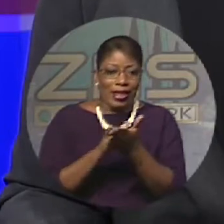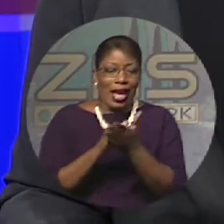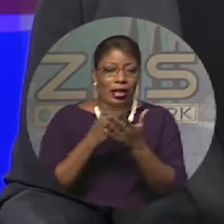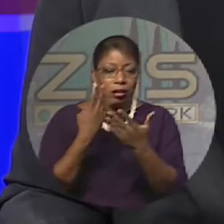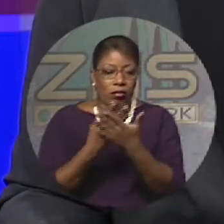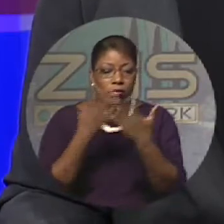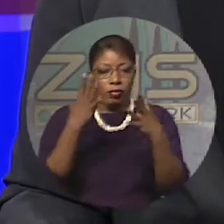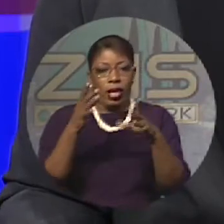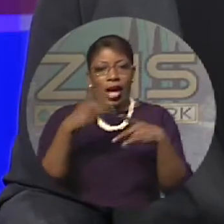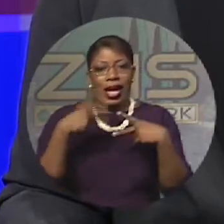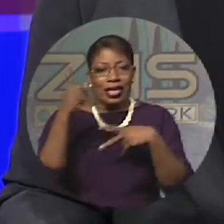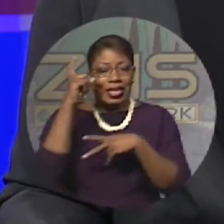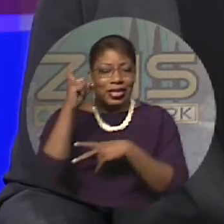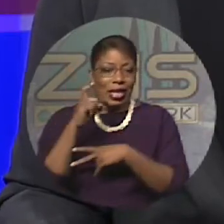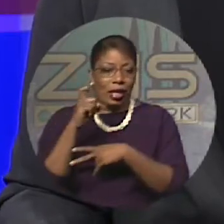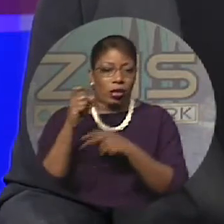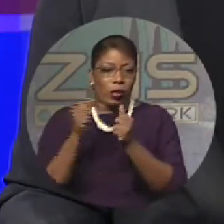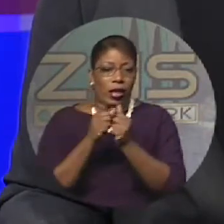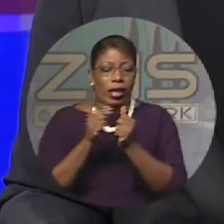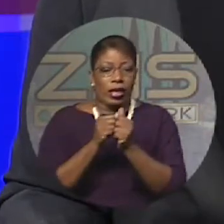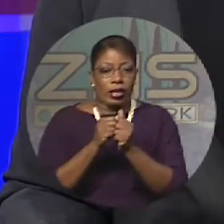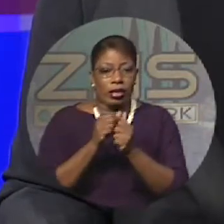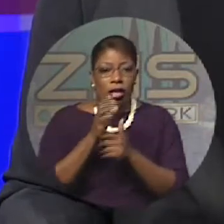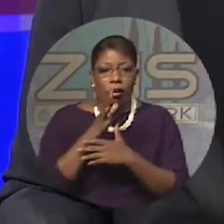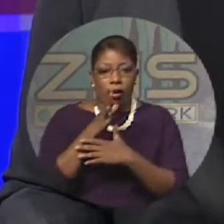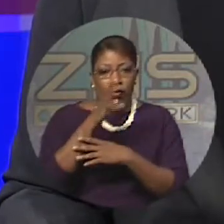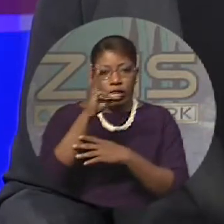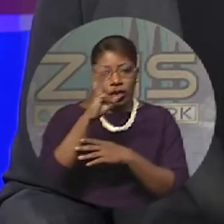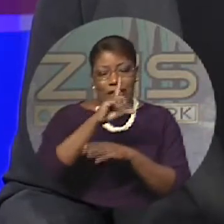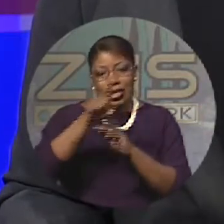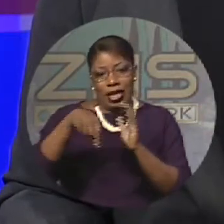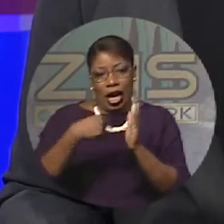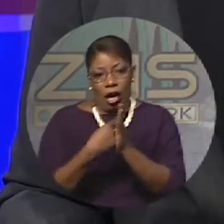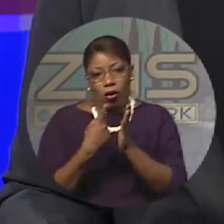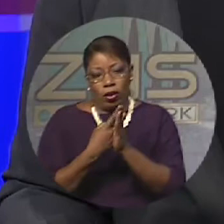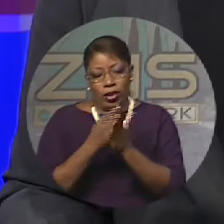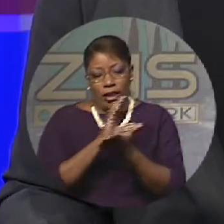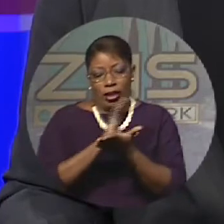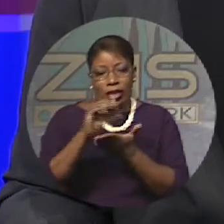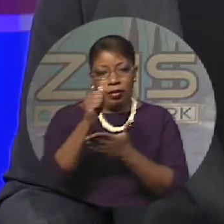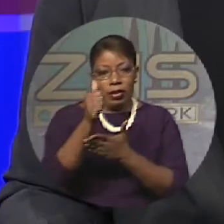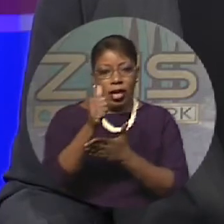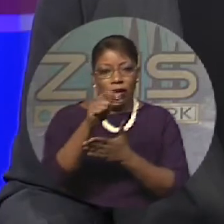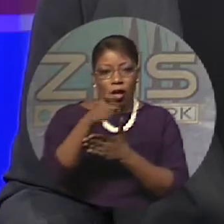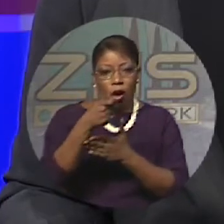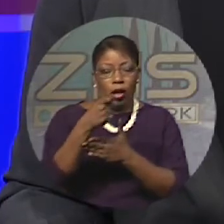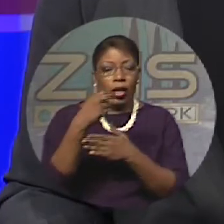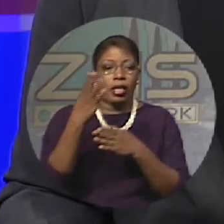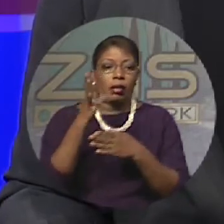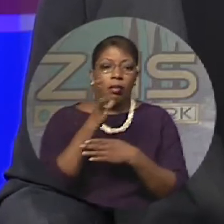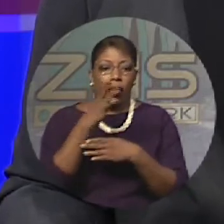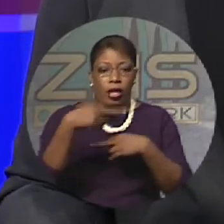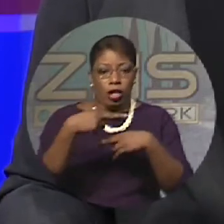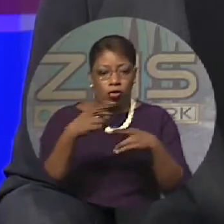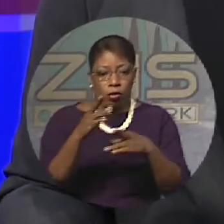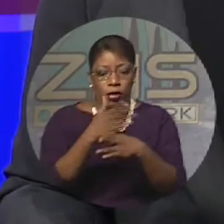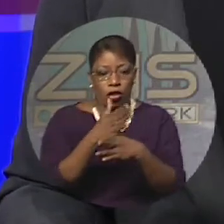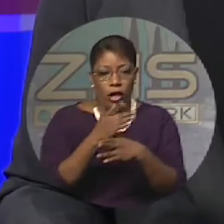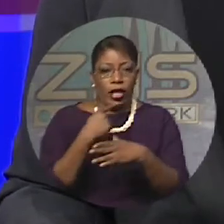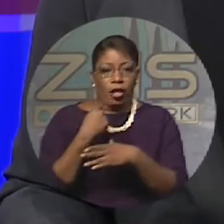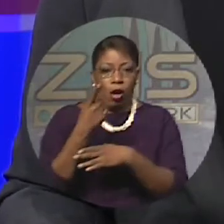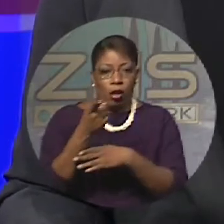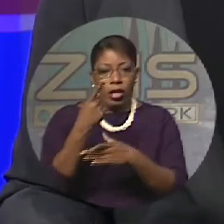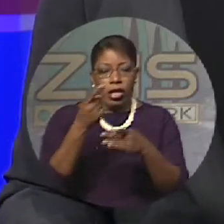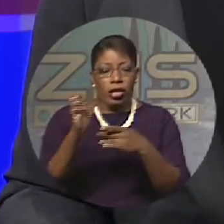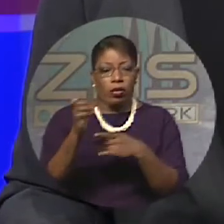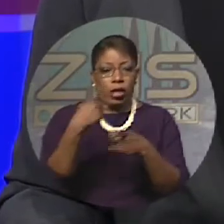for 6 hours, from 12 to 6 a.m. He then cleaned himself up, locked his mother in the room they shared, and then told her